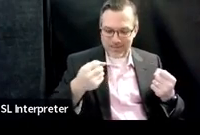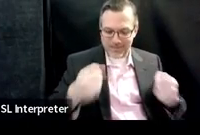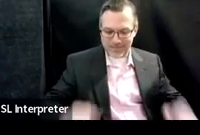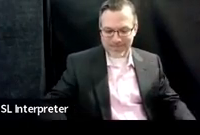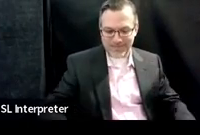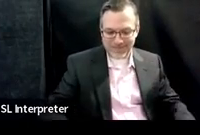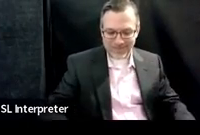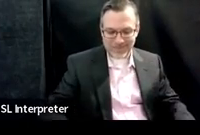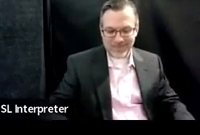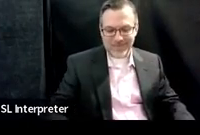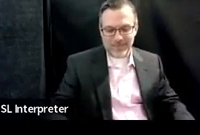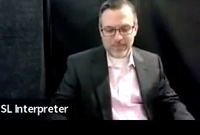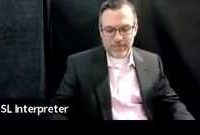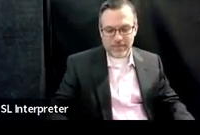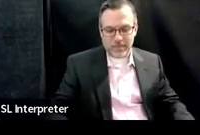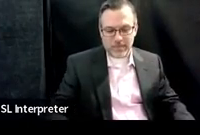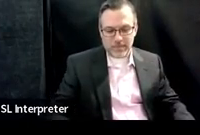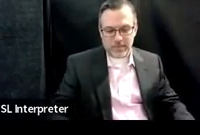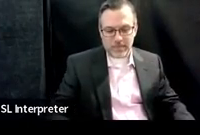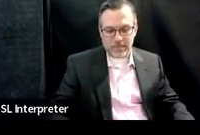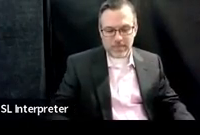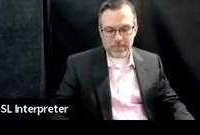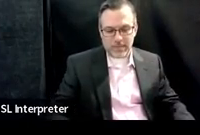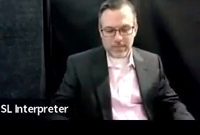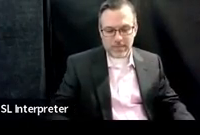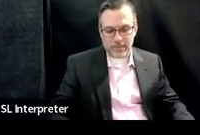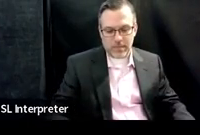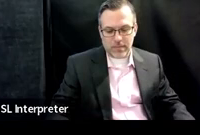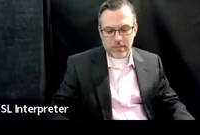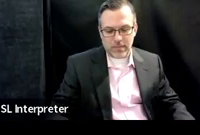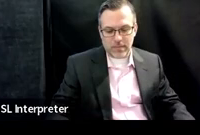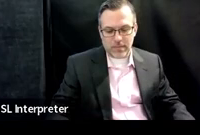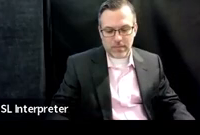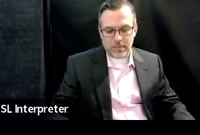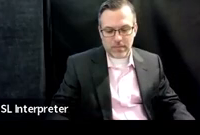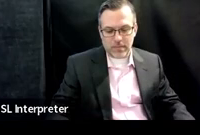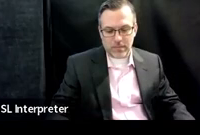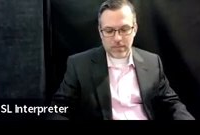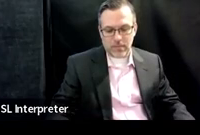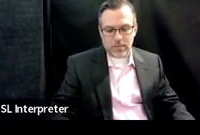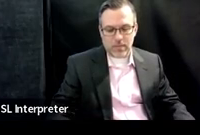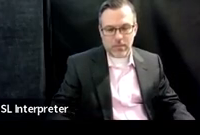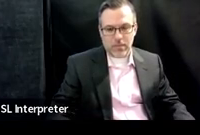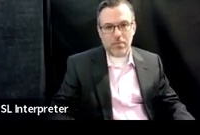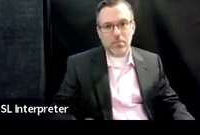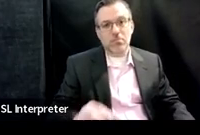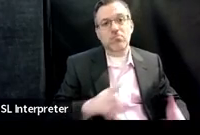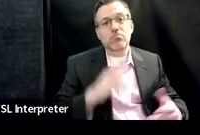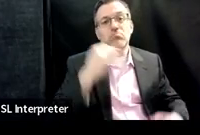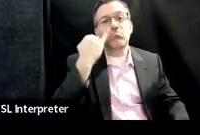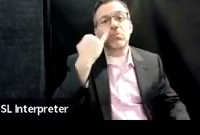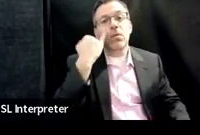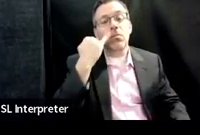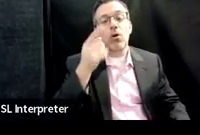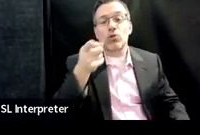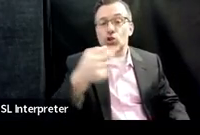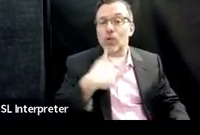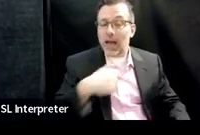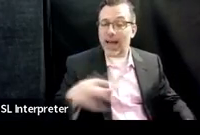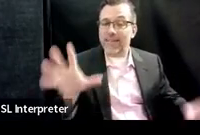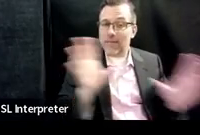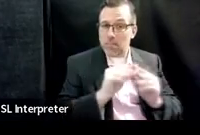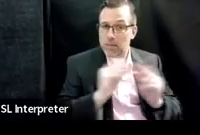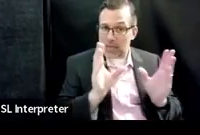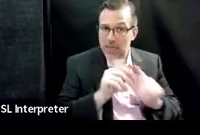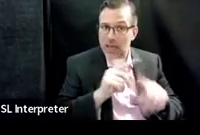box. All right. So here's another thing. So what if you hold the meeting, but the parent or guardian is